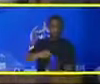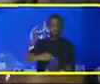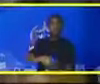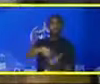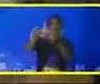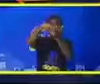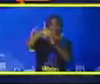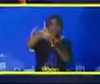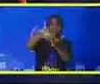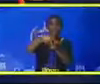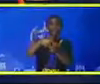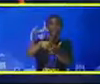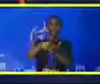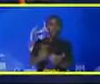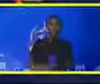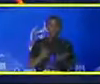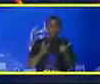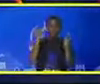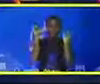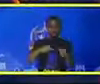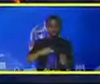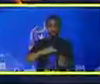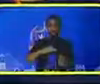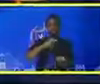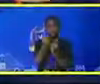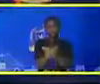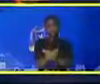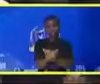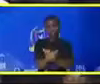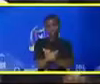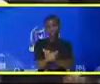Destinies can emerge.